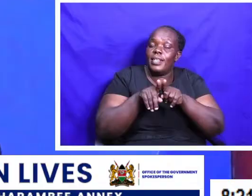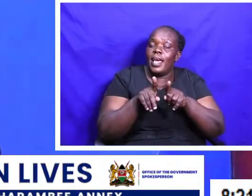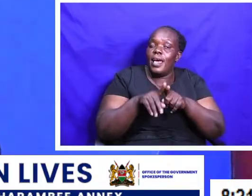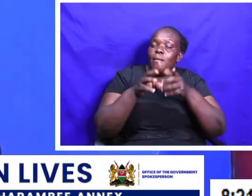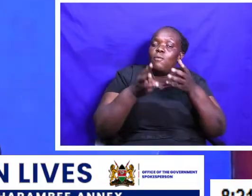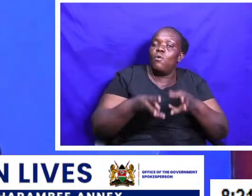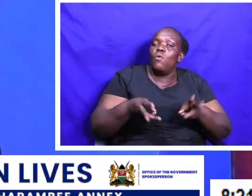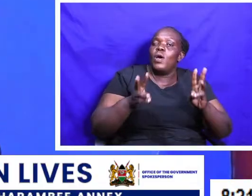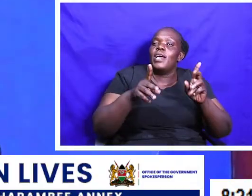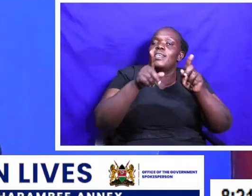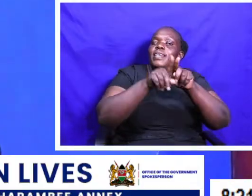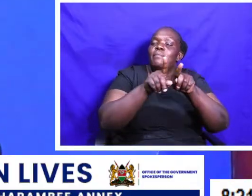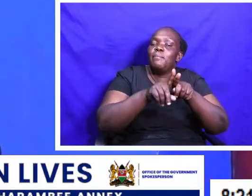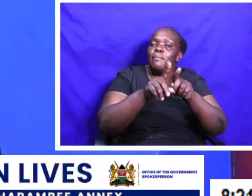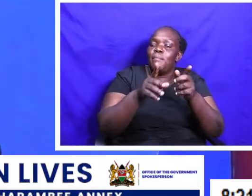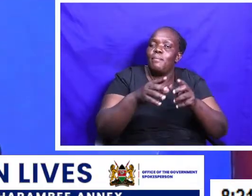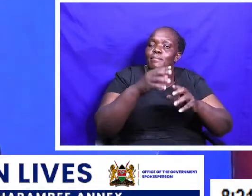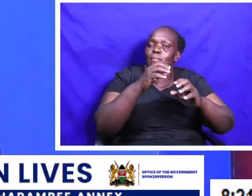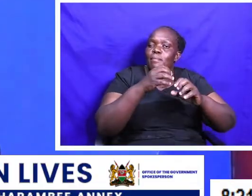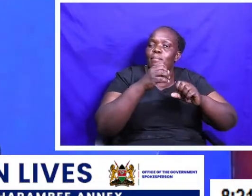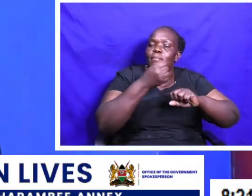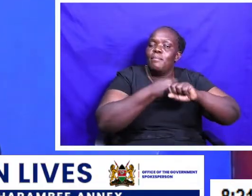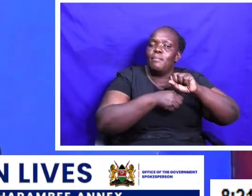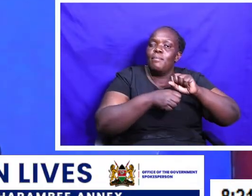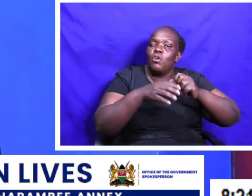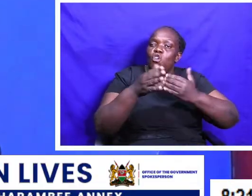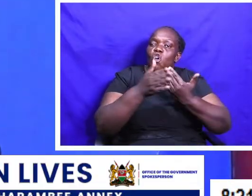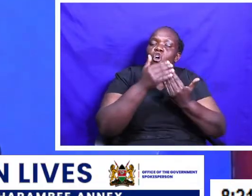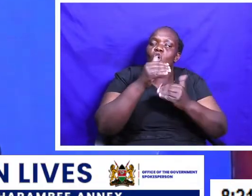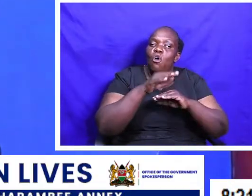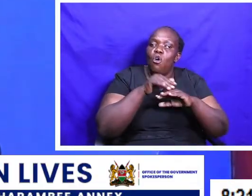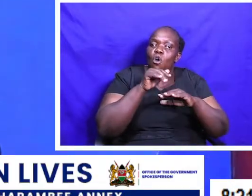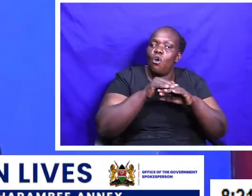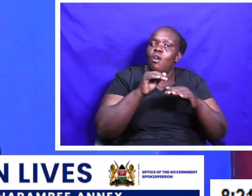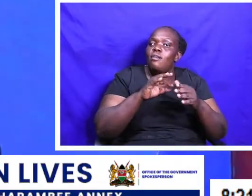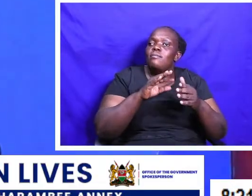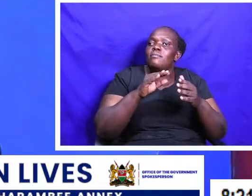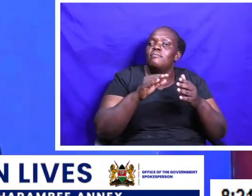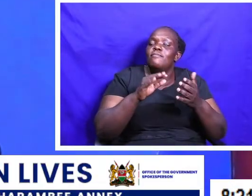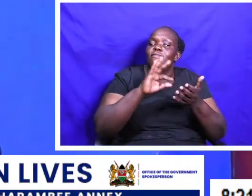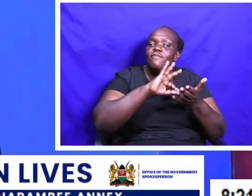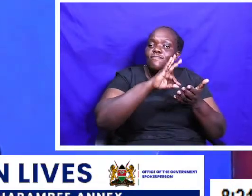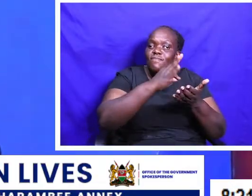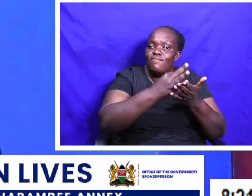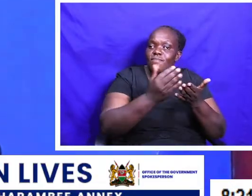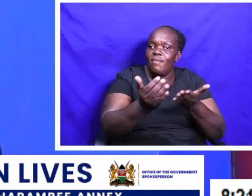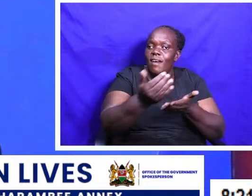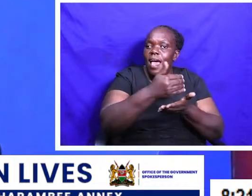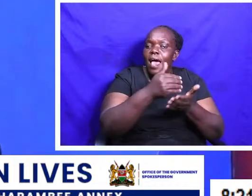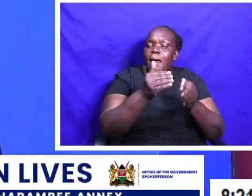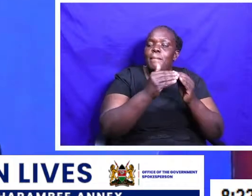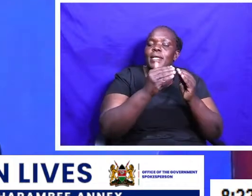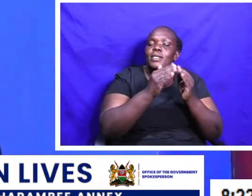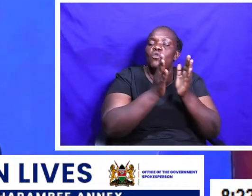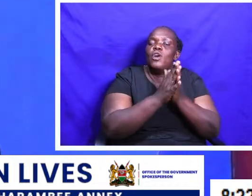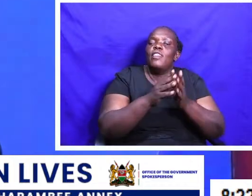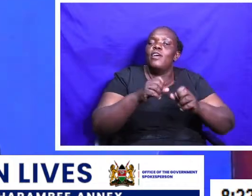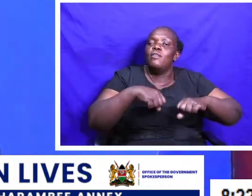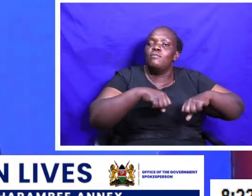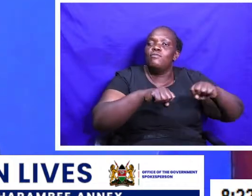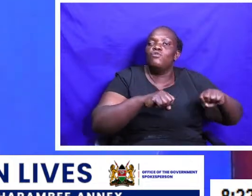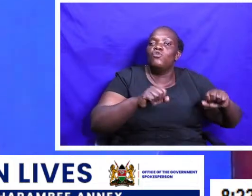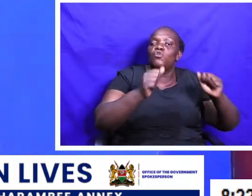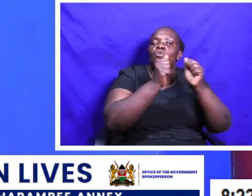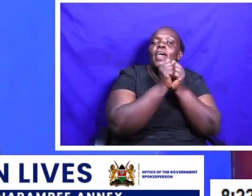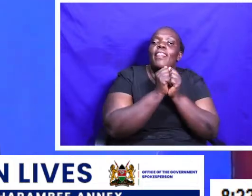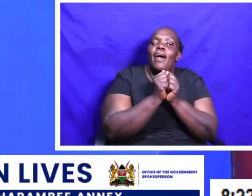the same way, he facilitated a meeting with the president of Boda Boda, Kevin Mubadi, who are